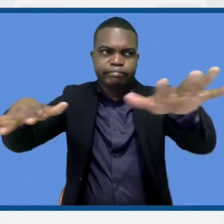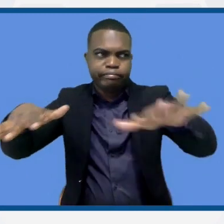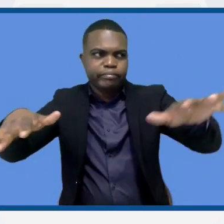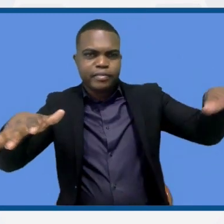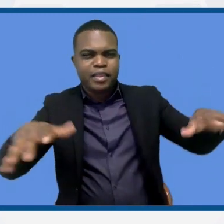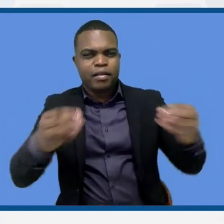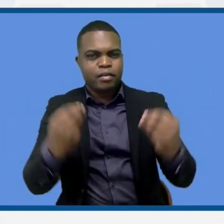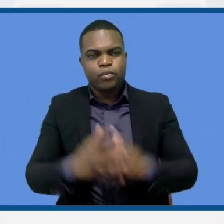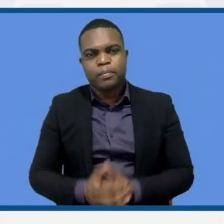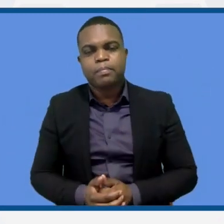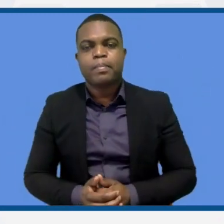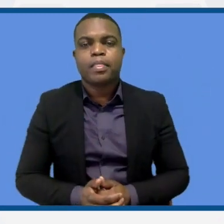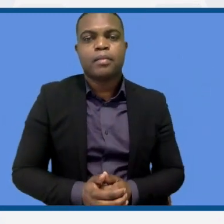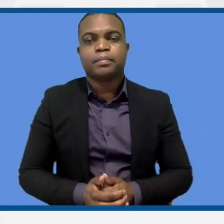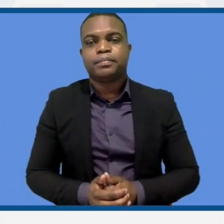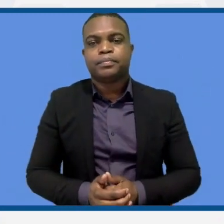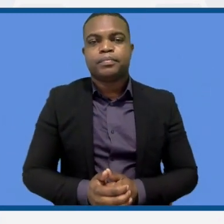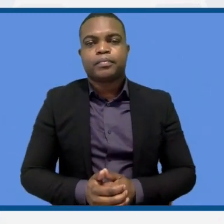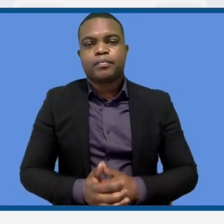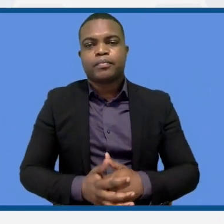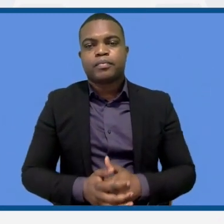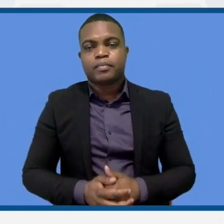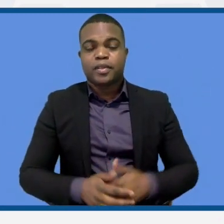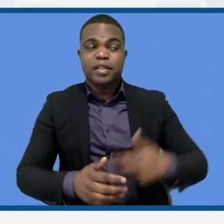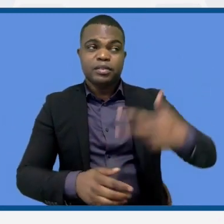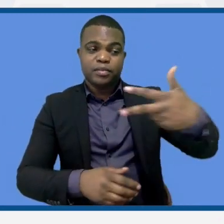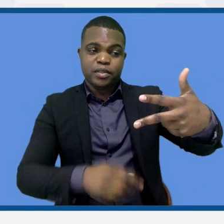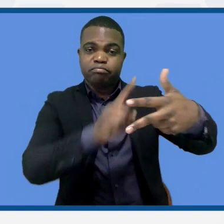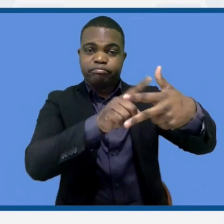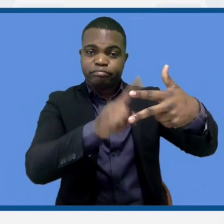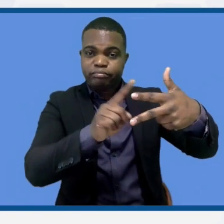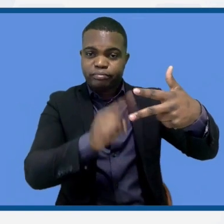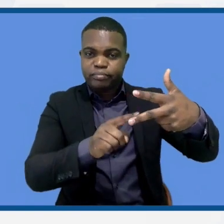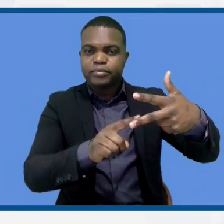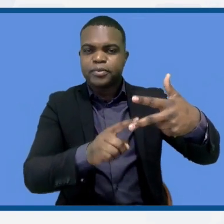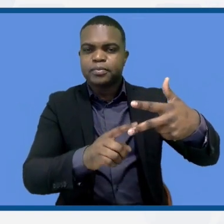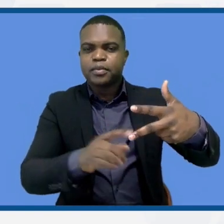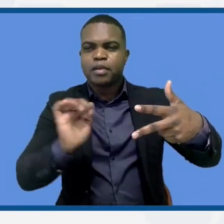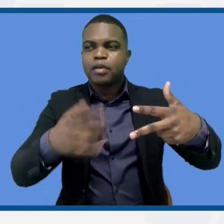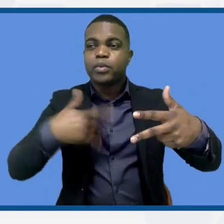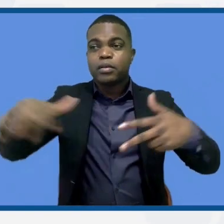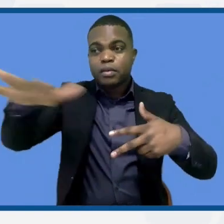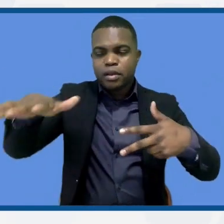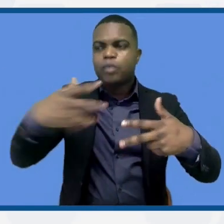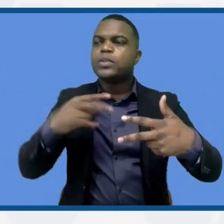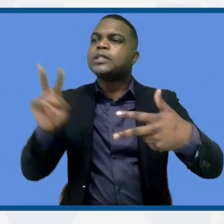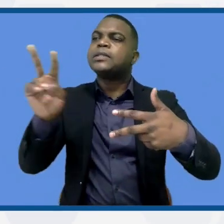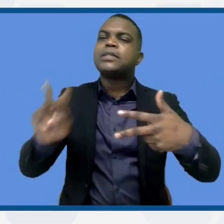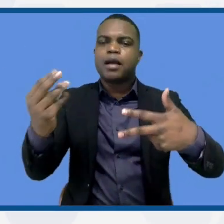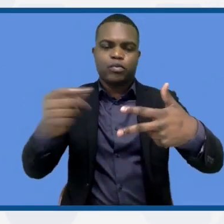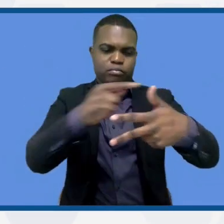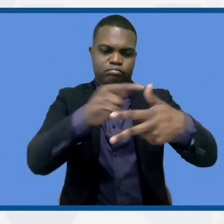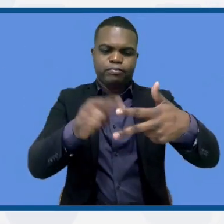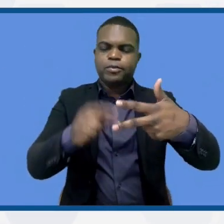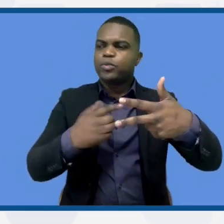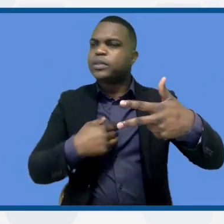Additionally, we have considered threats such as earthquakes, tsunamis, landslides, floodings,